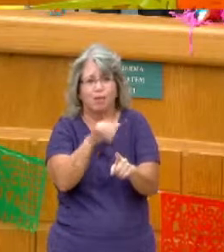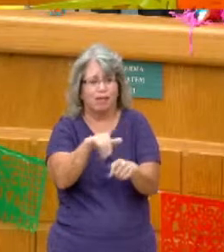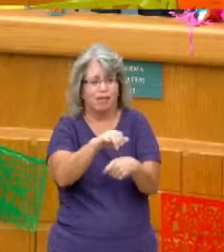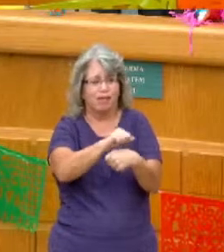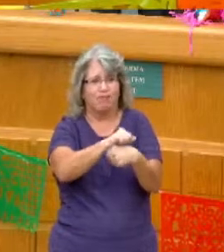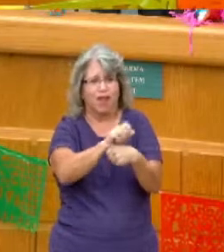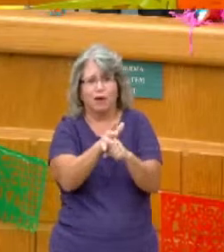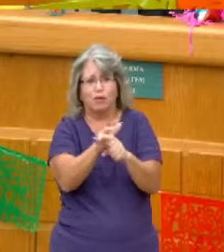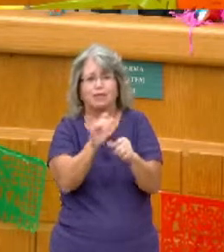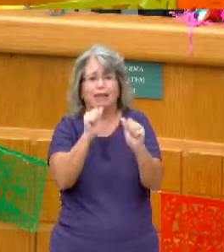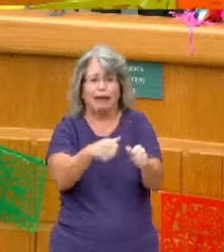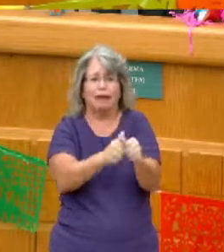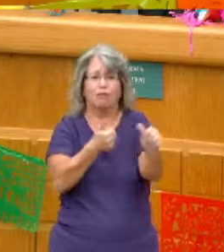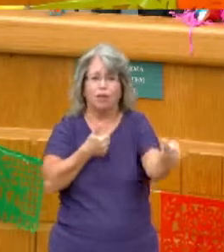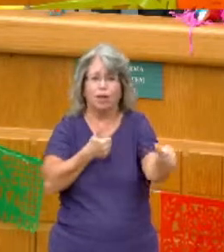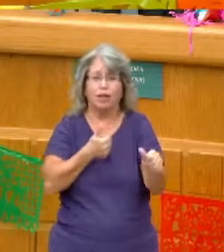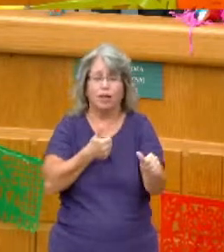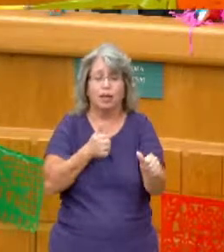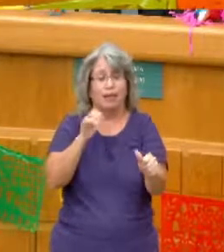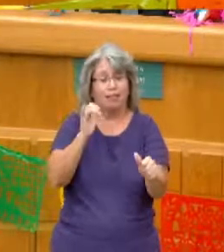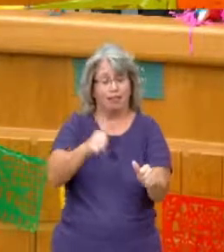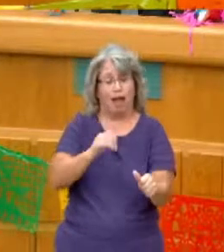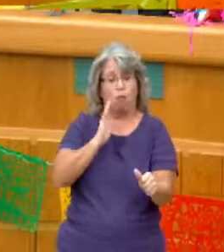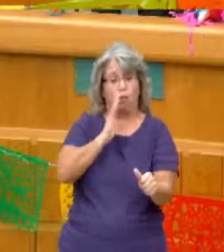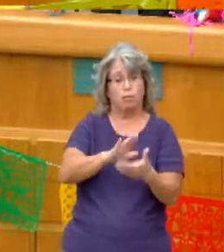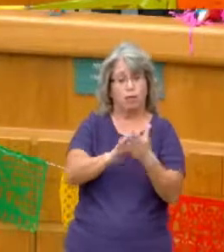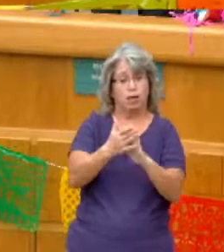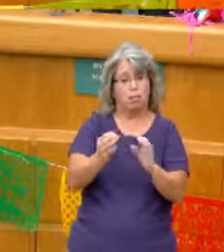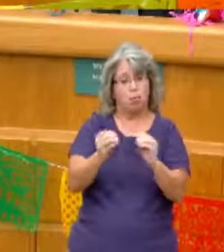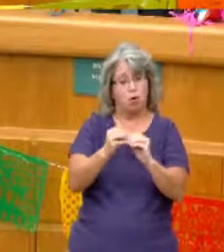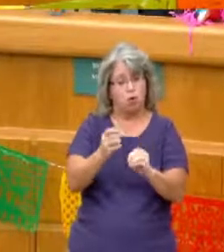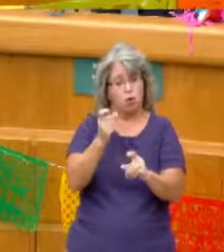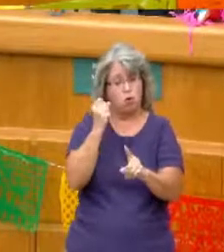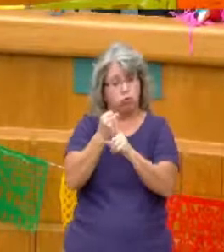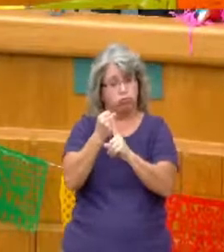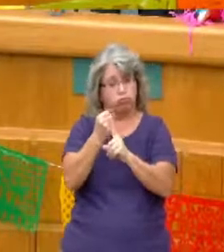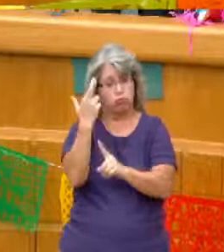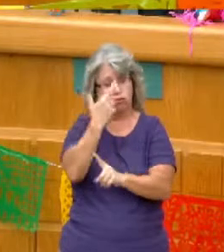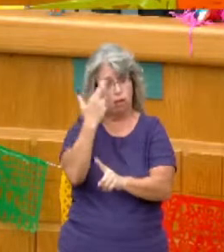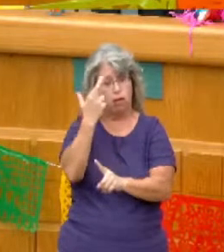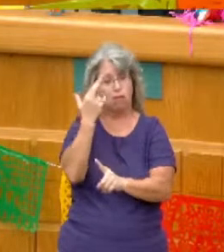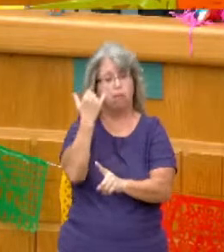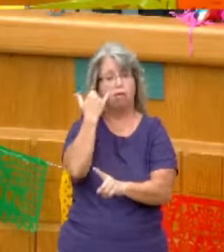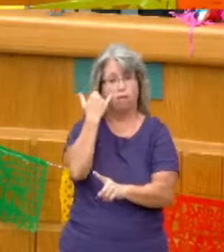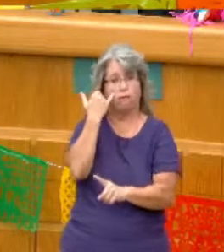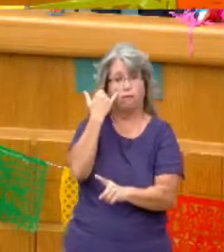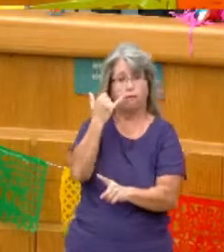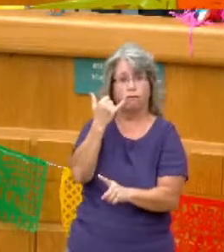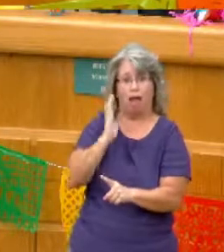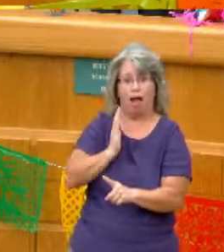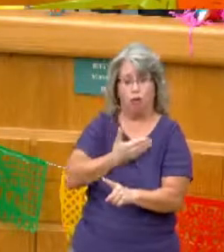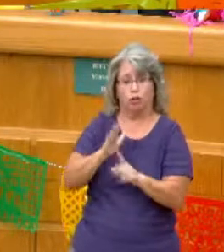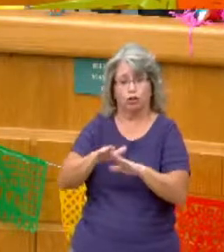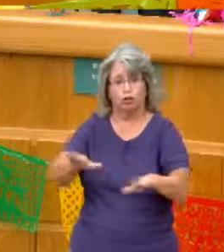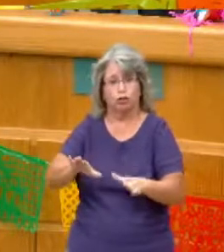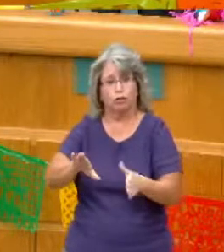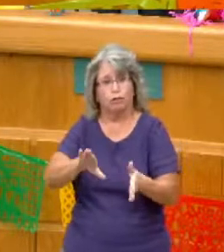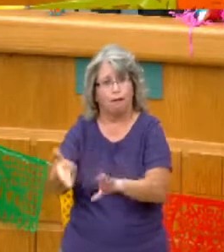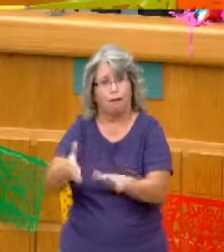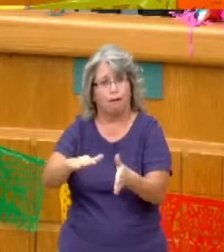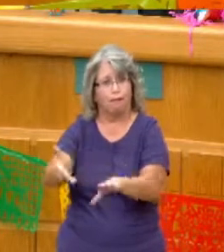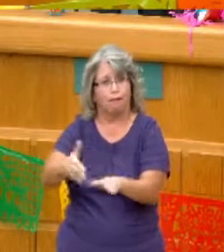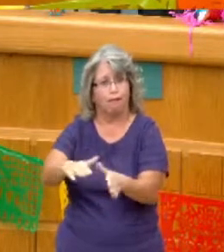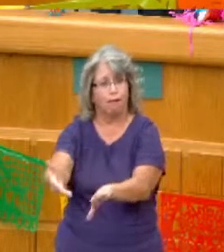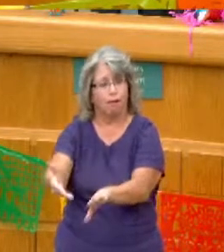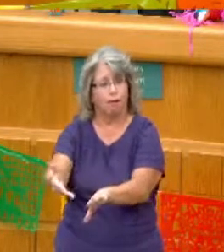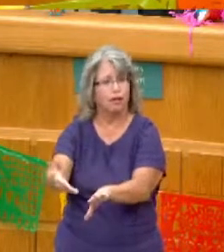our children to COVID-19. But let's not find out firsthand. Let's do what we need to do now to protect